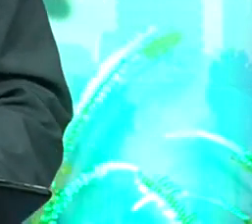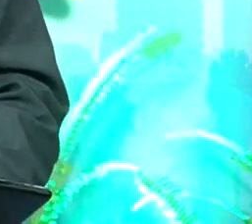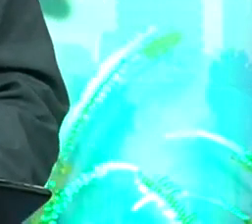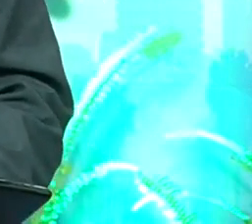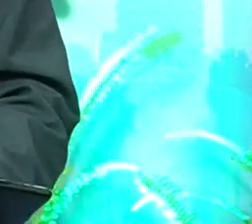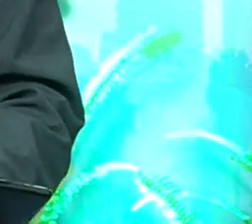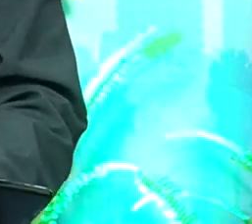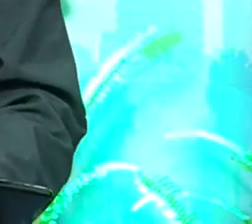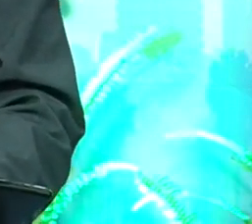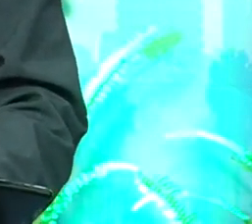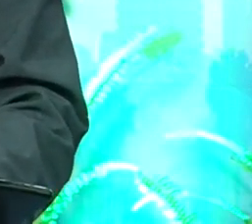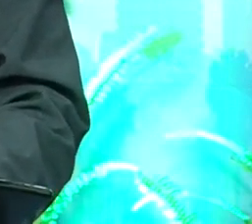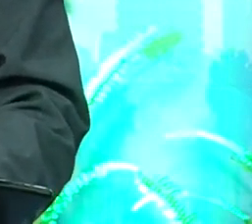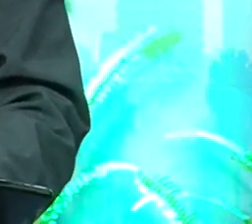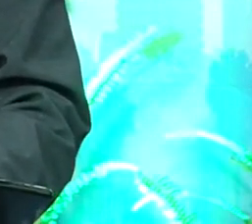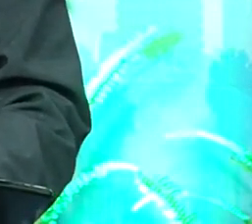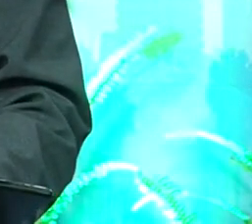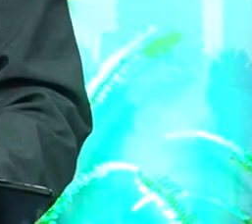After that,